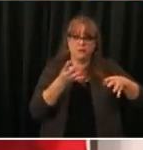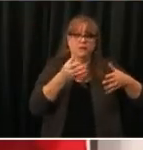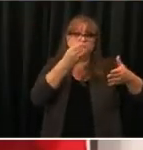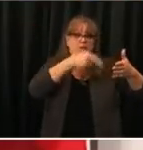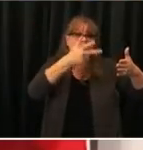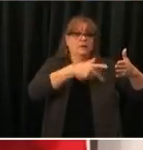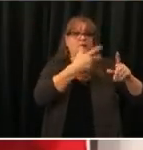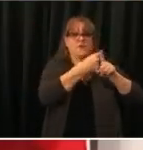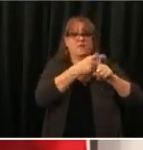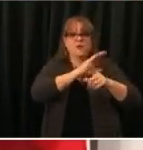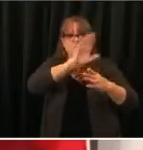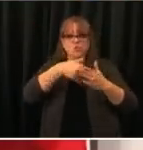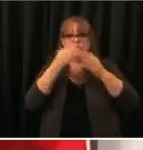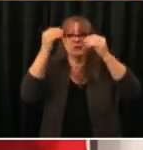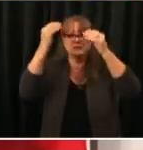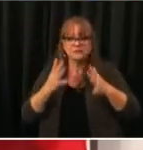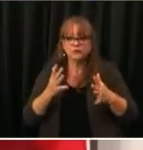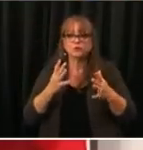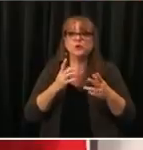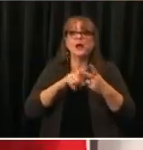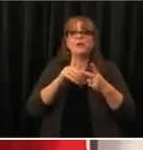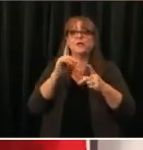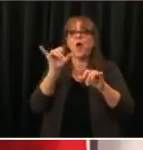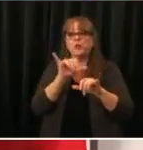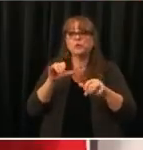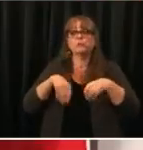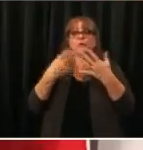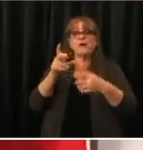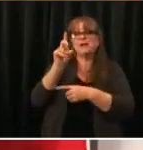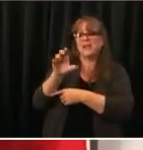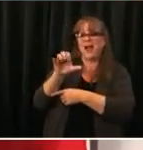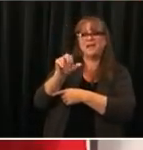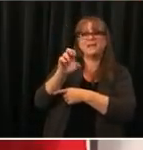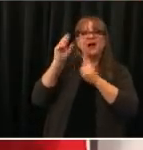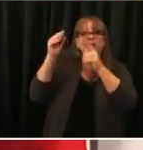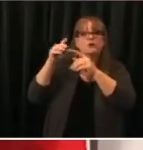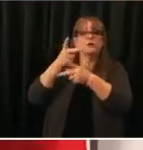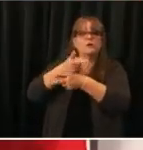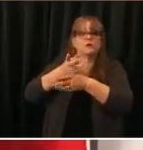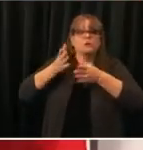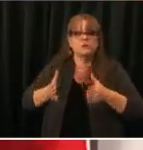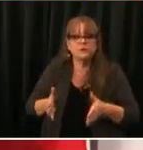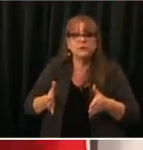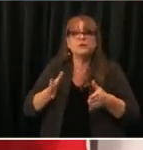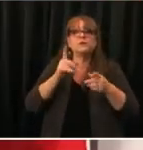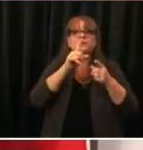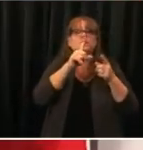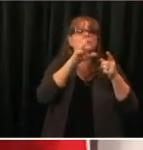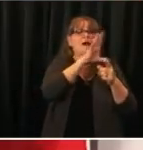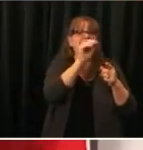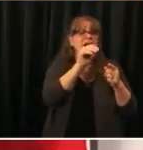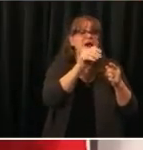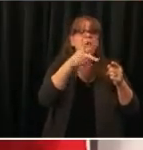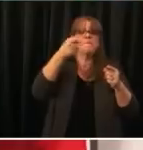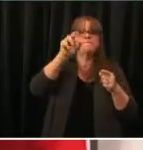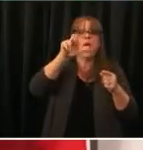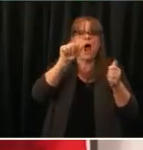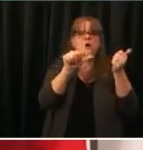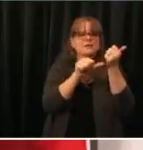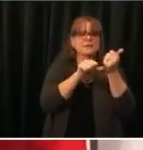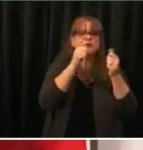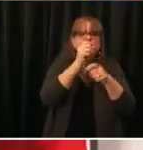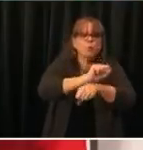educators, childcare teachers, professionals, paraprofessionals, anybody who's in the classroom with kids. Why